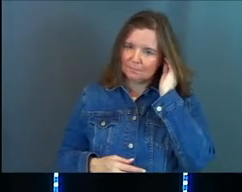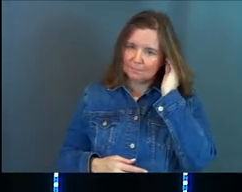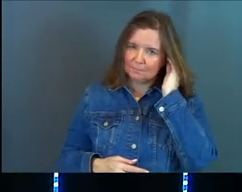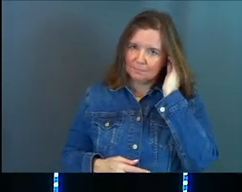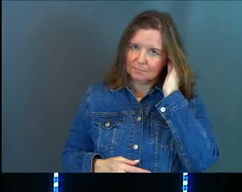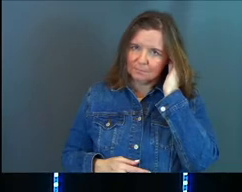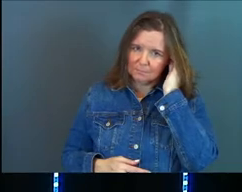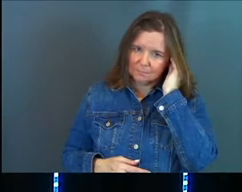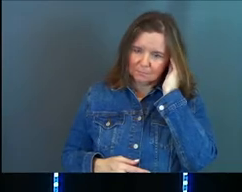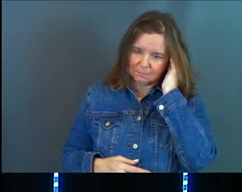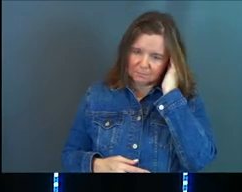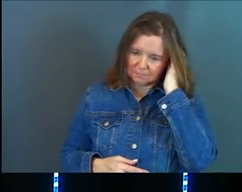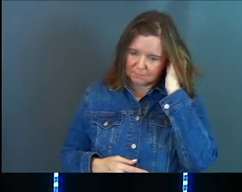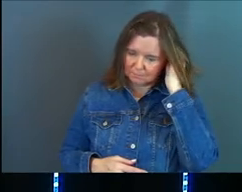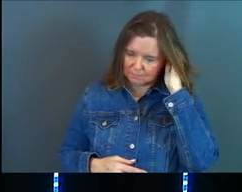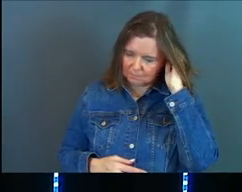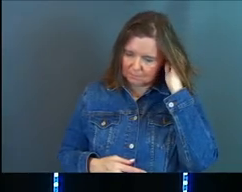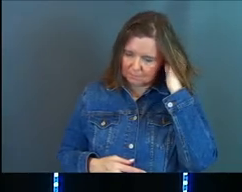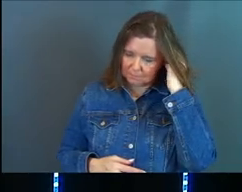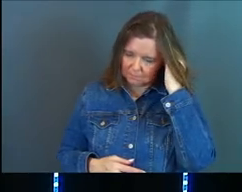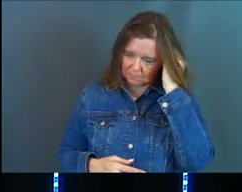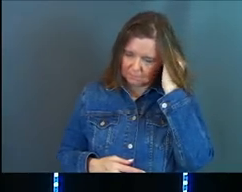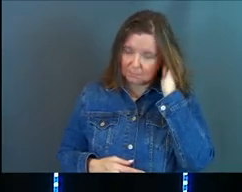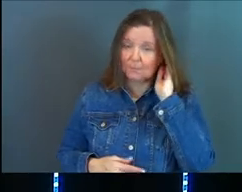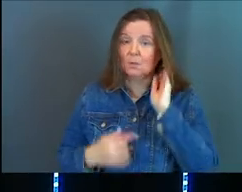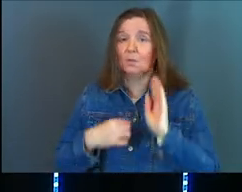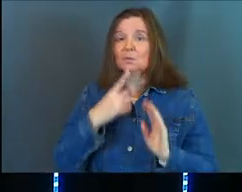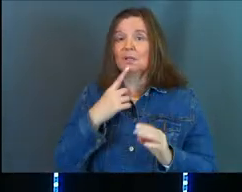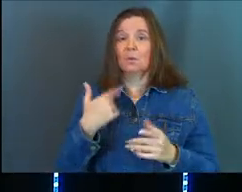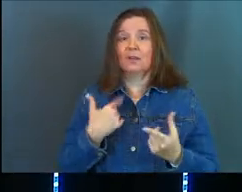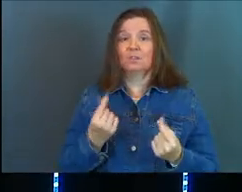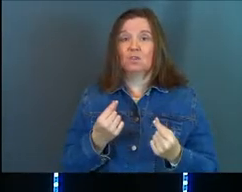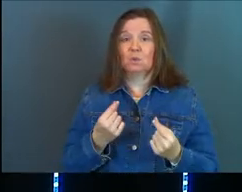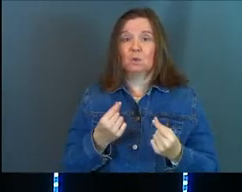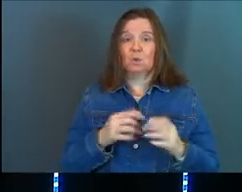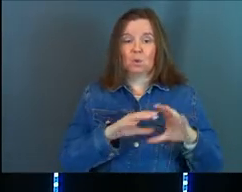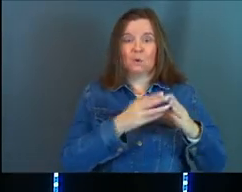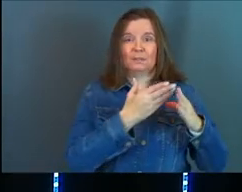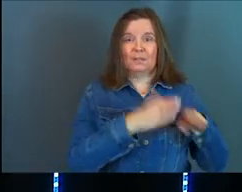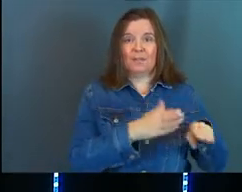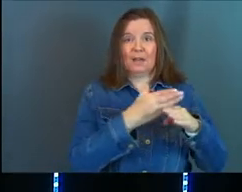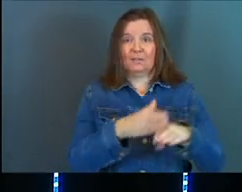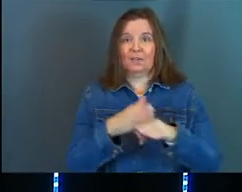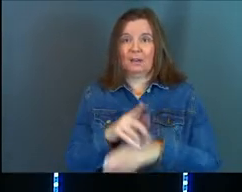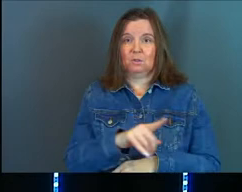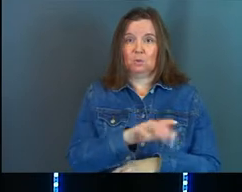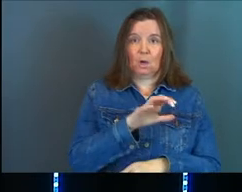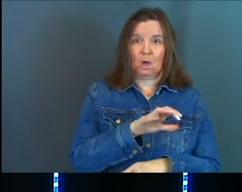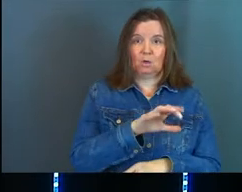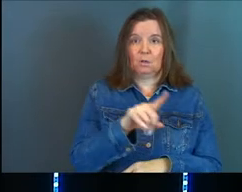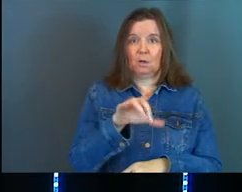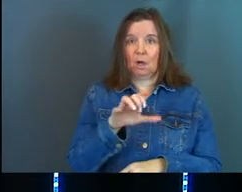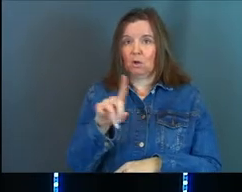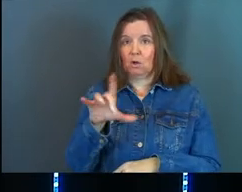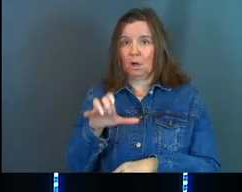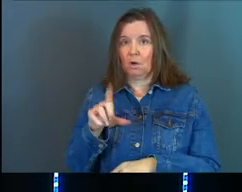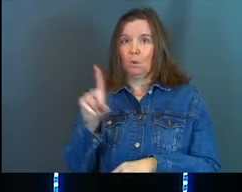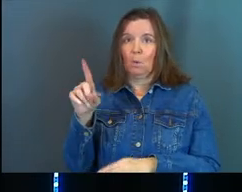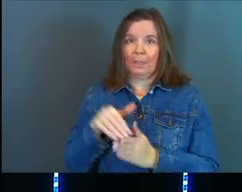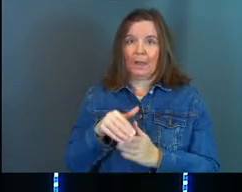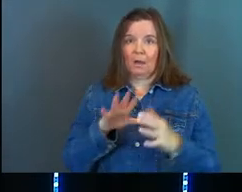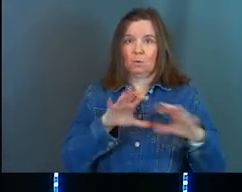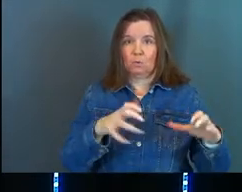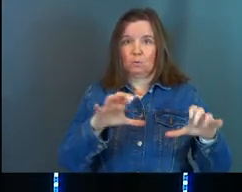So he says, he goes on to say, he's like, what you got to do is you've got to break the people up into groups of hundreds and thousands, and you've got to find middle